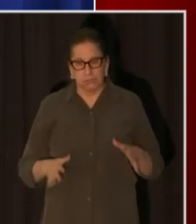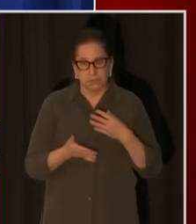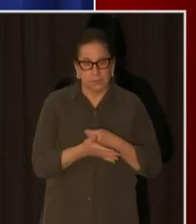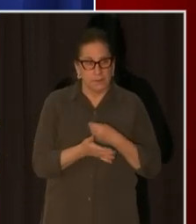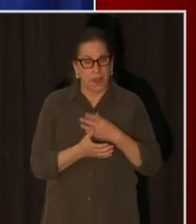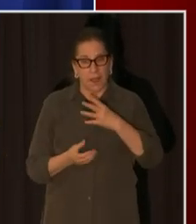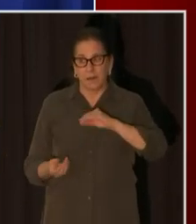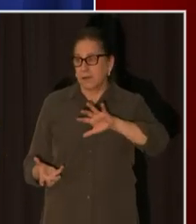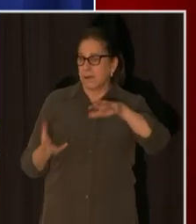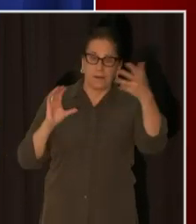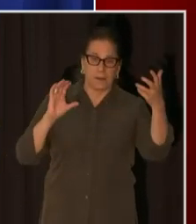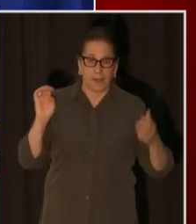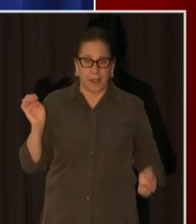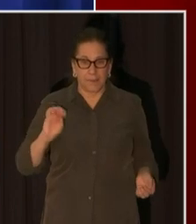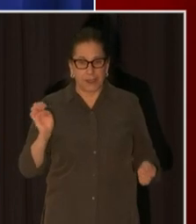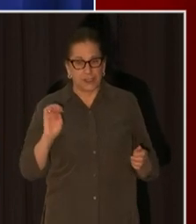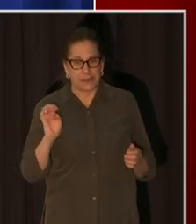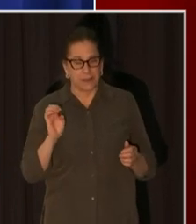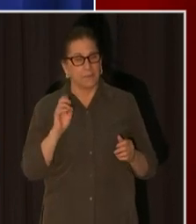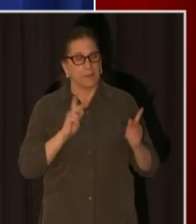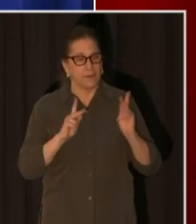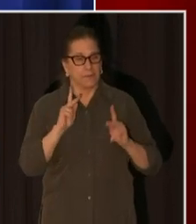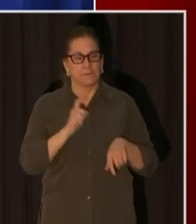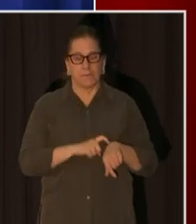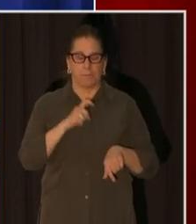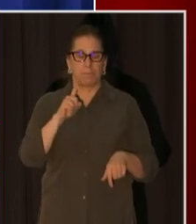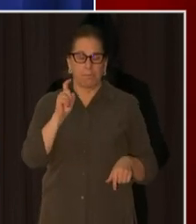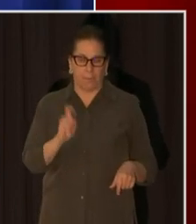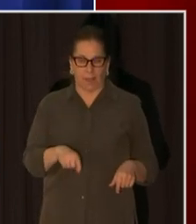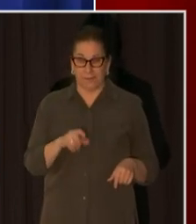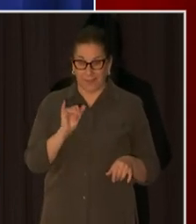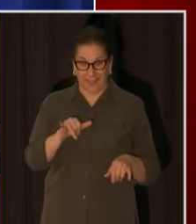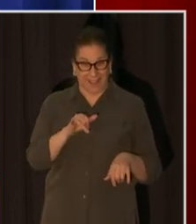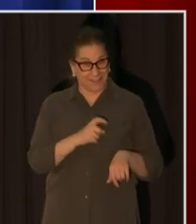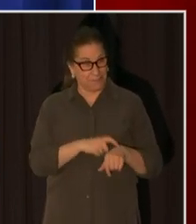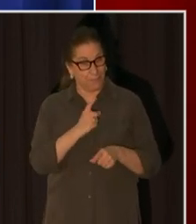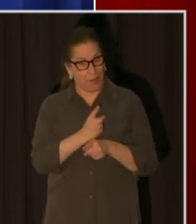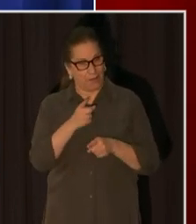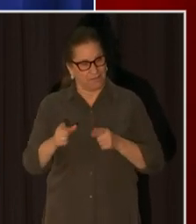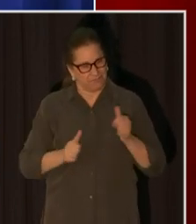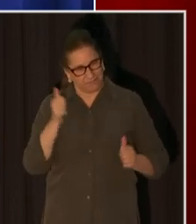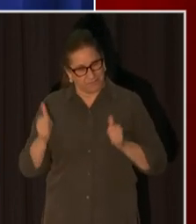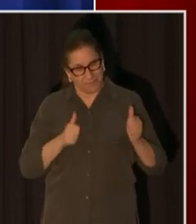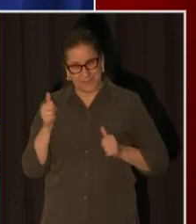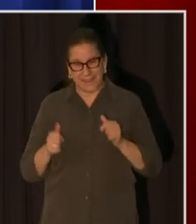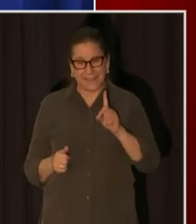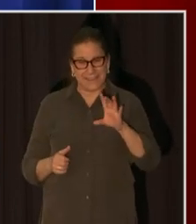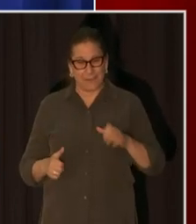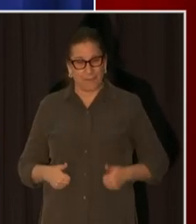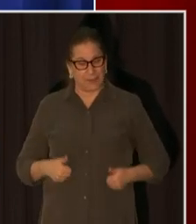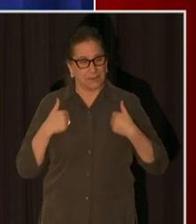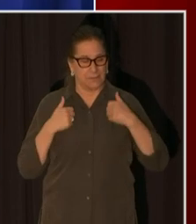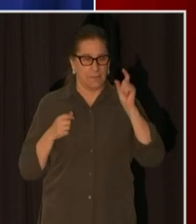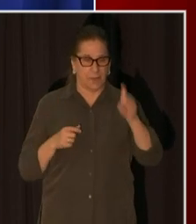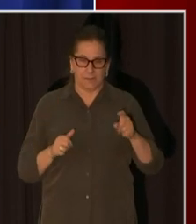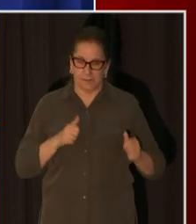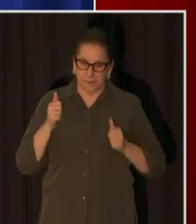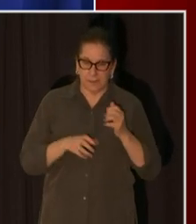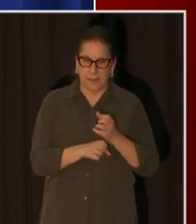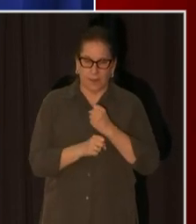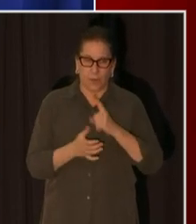that serve black and brown people, we need to fund the federal agencies that work with them. And that's not happening. So I